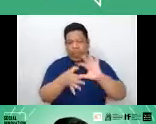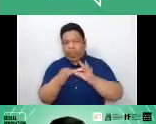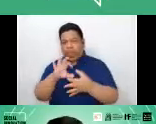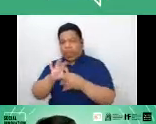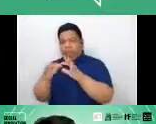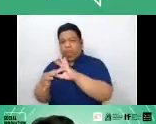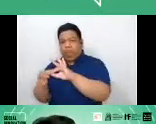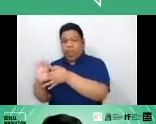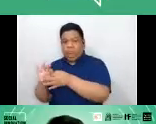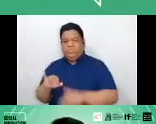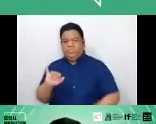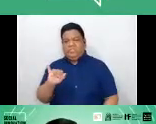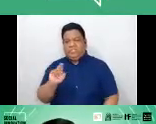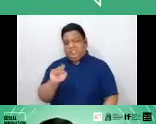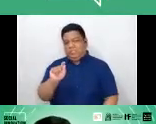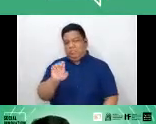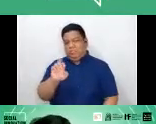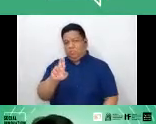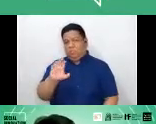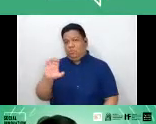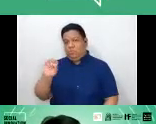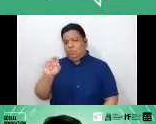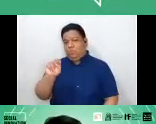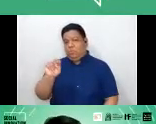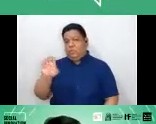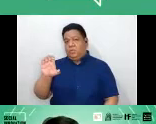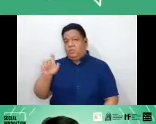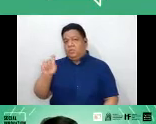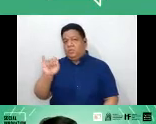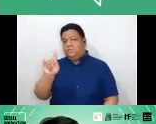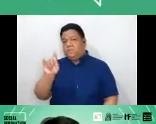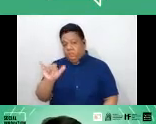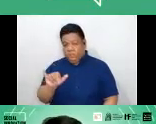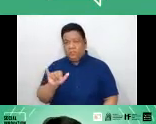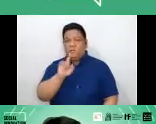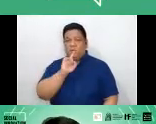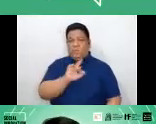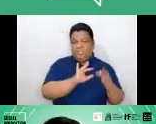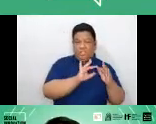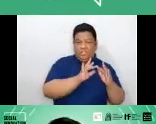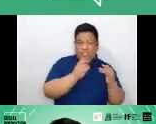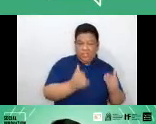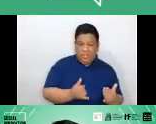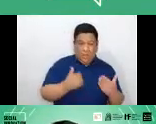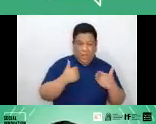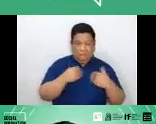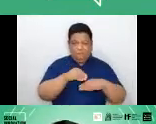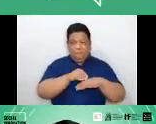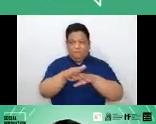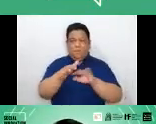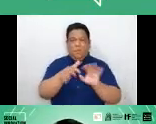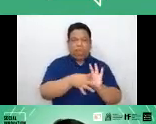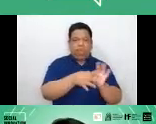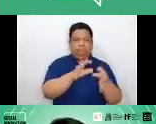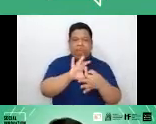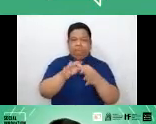of the biggest inventions and probably one of the biggest forces and effects that we're having in Industry 4.0 has created this